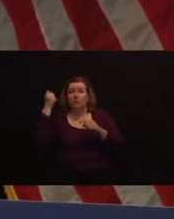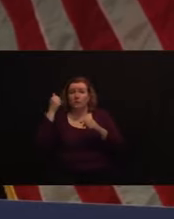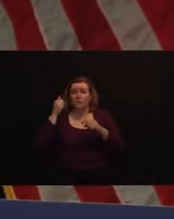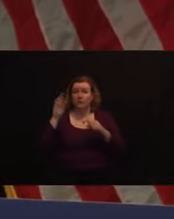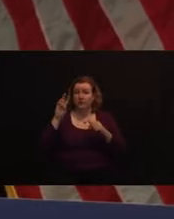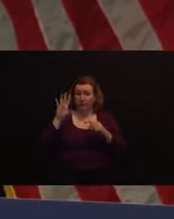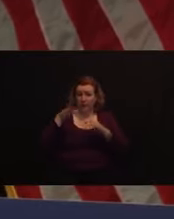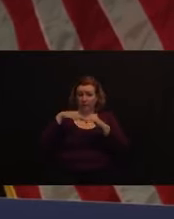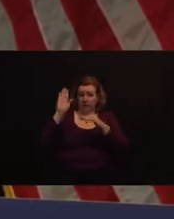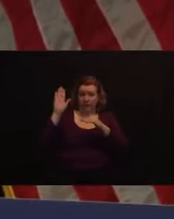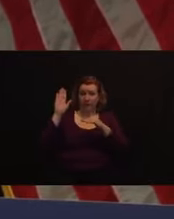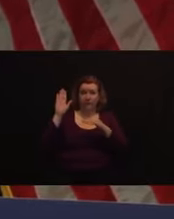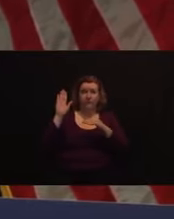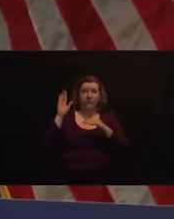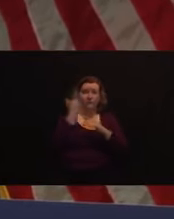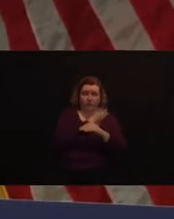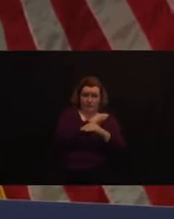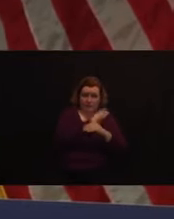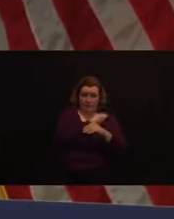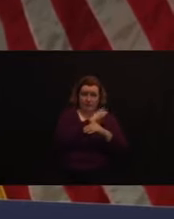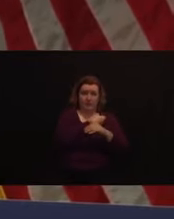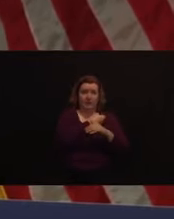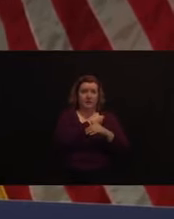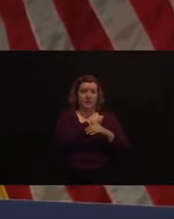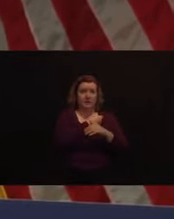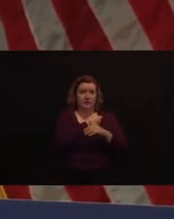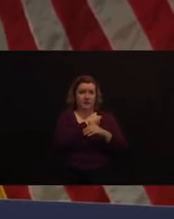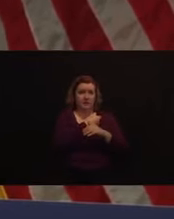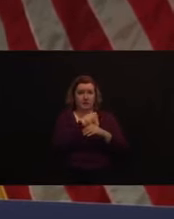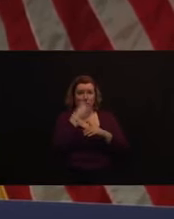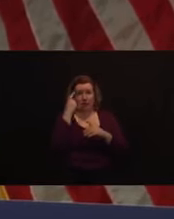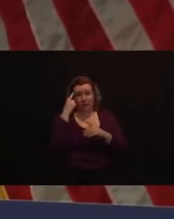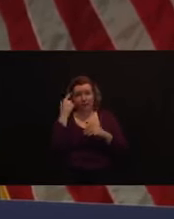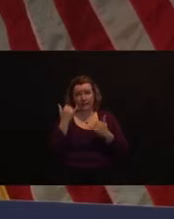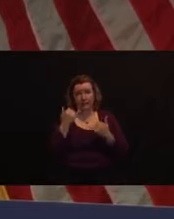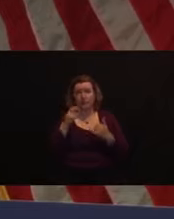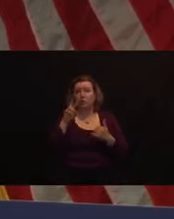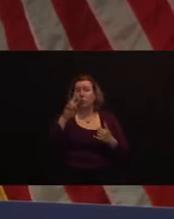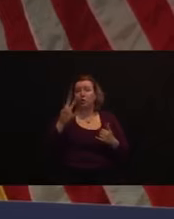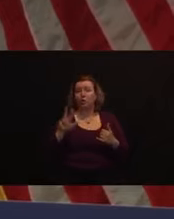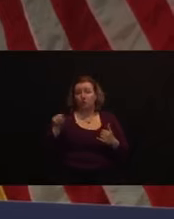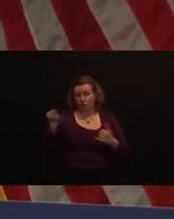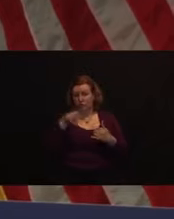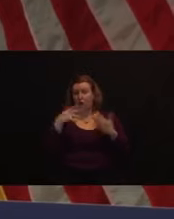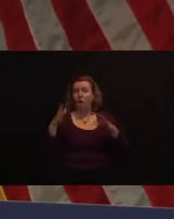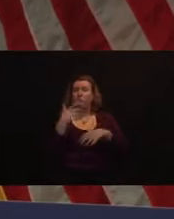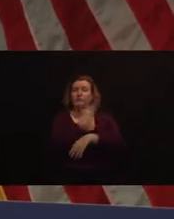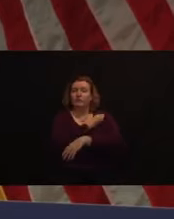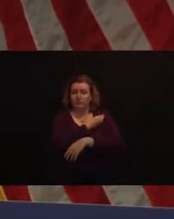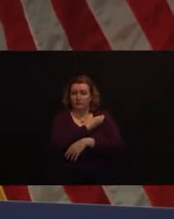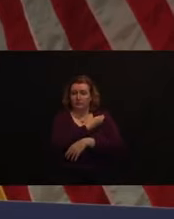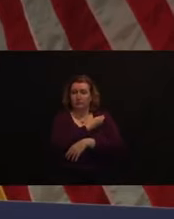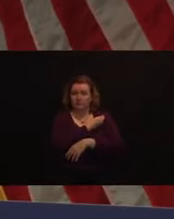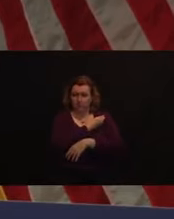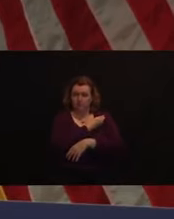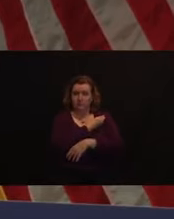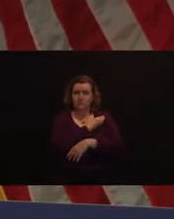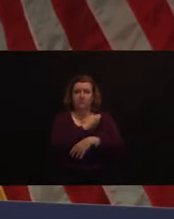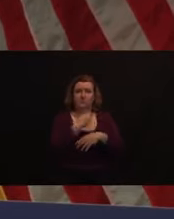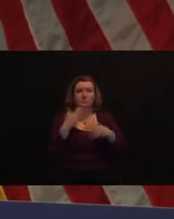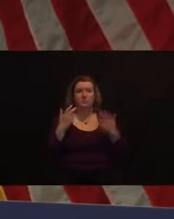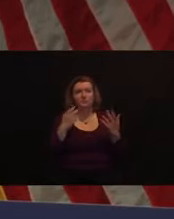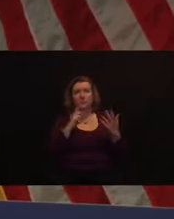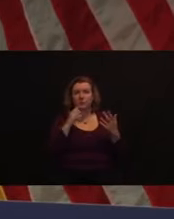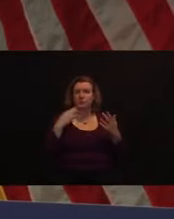older category, we have I think 2/3 of that population vaccinated already, and we've seen the benefits of that in